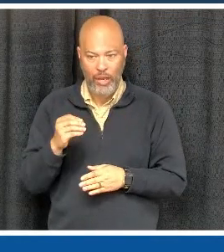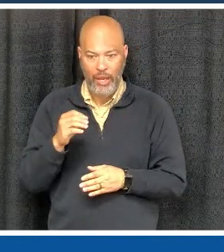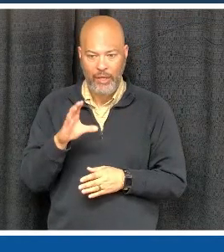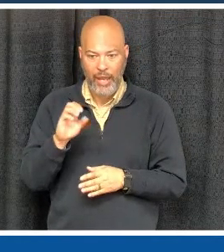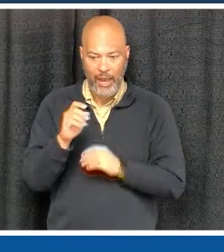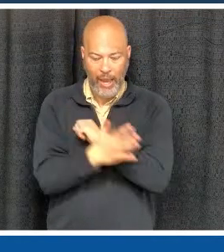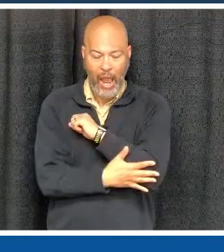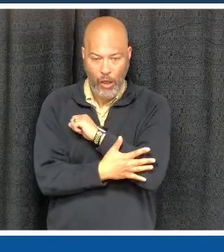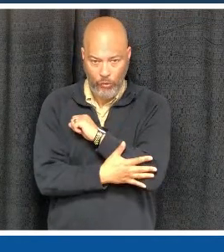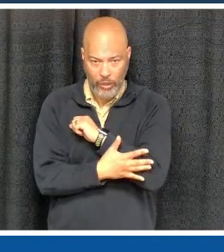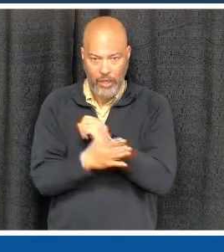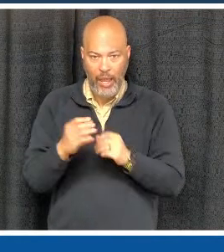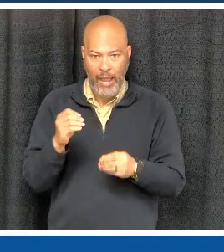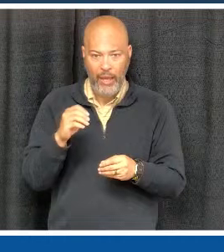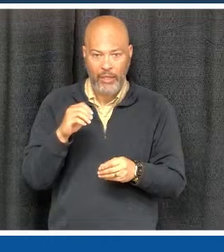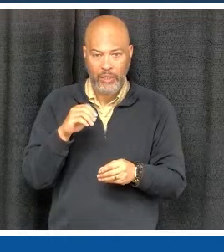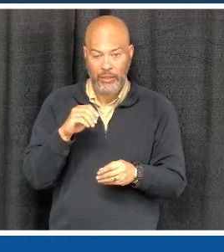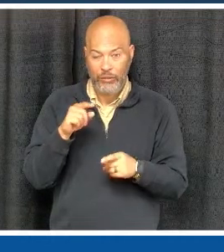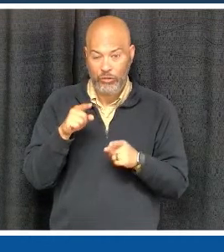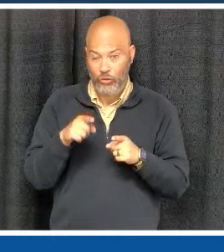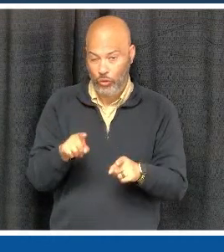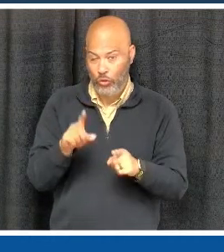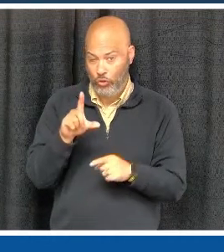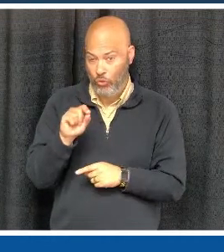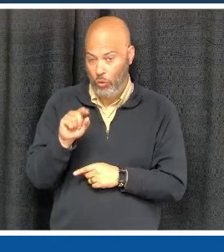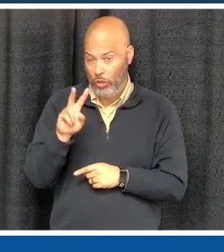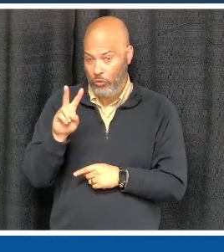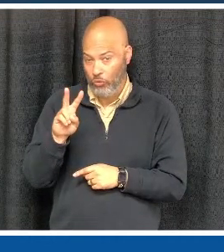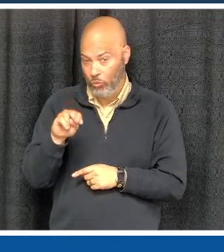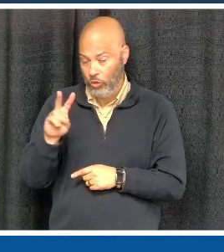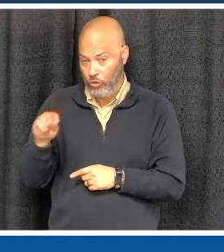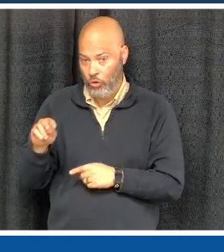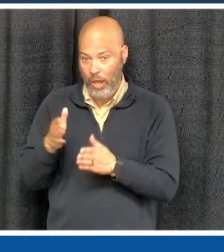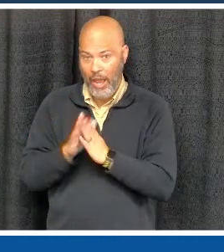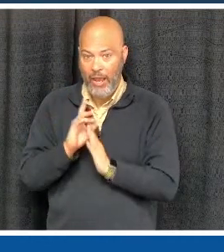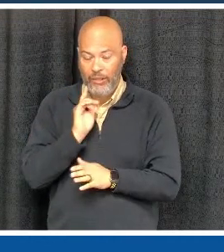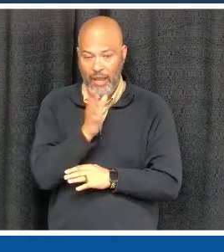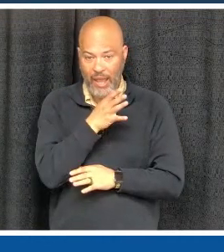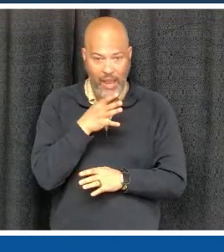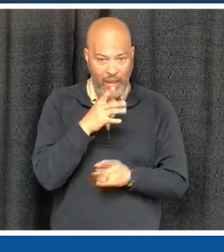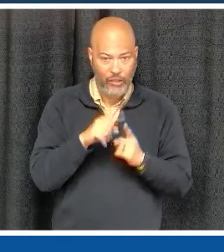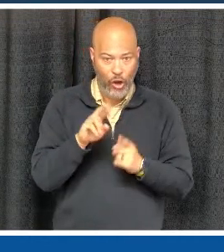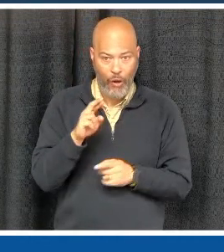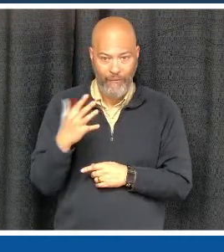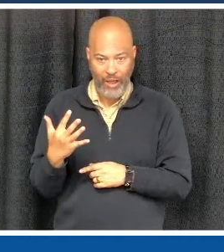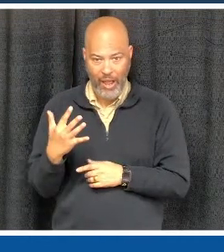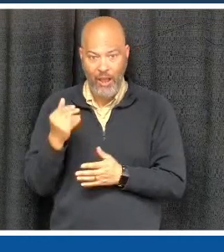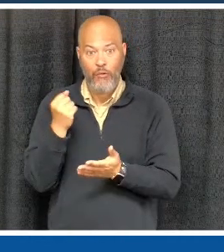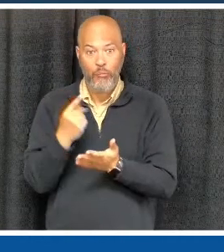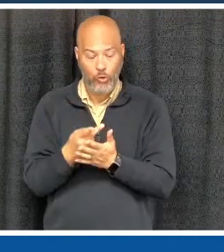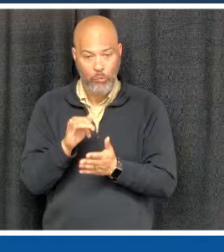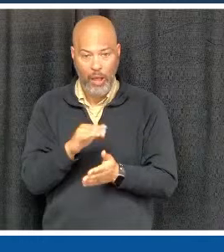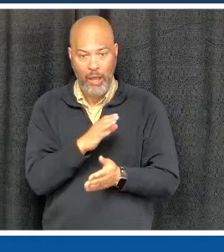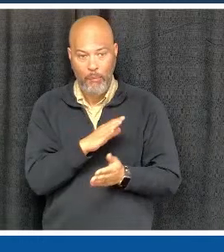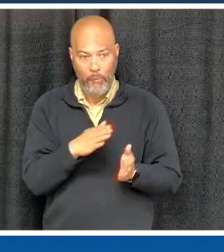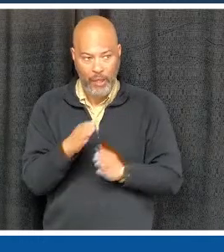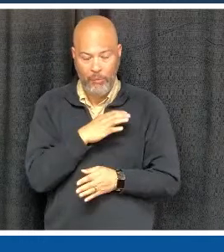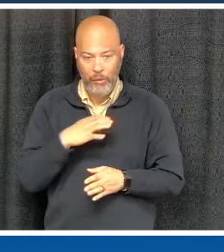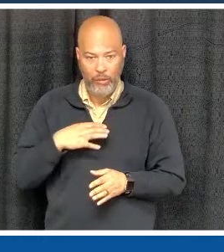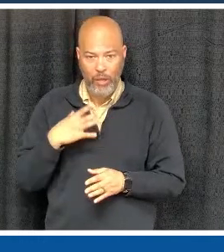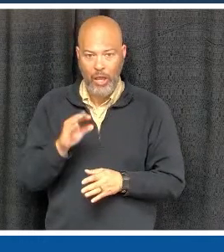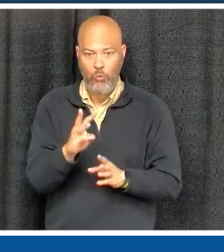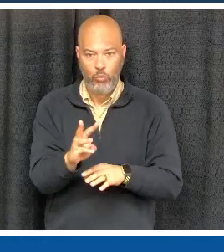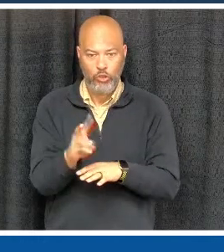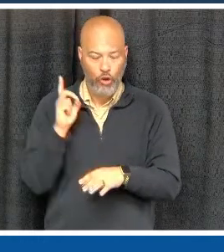county. In 2022, it requested to go from ag to R5, approved by the Planning Commission. It was withdrawn at